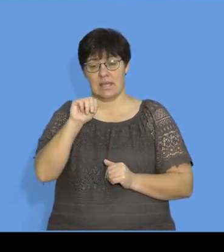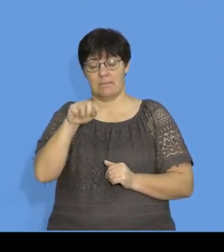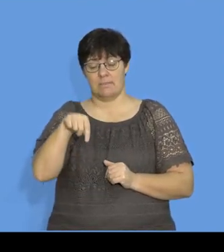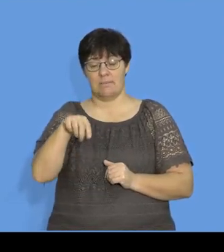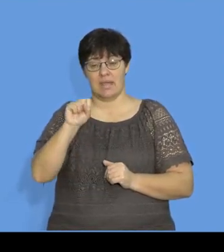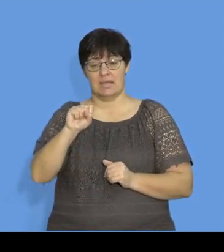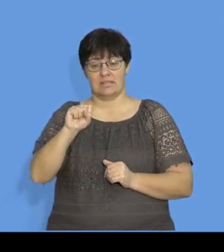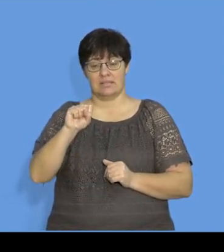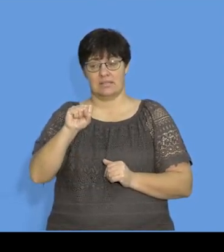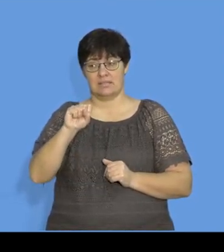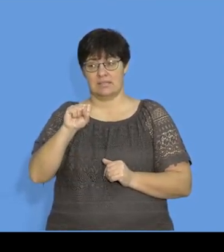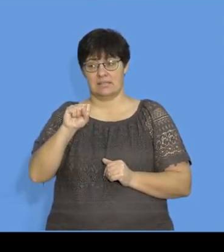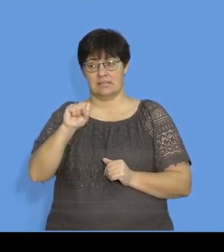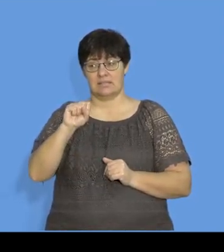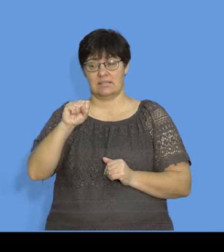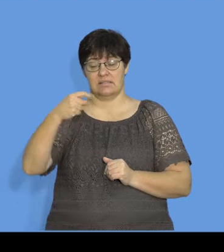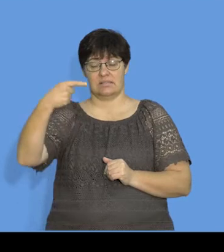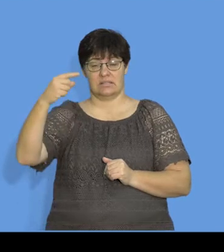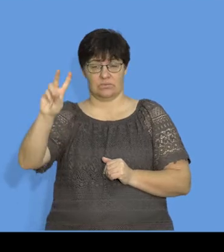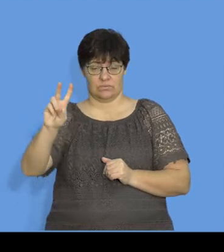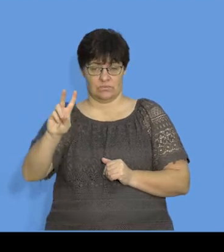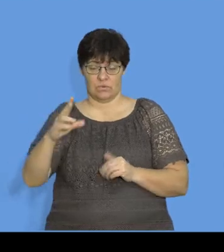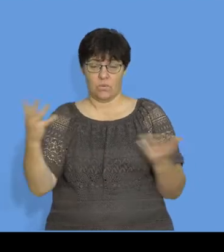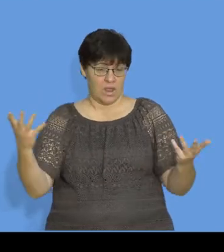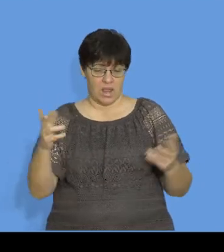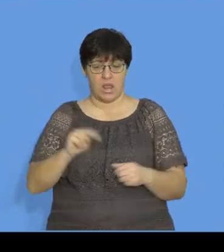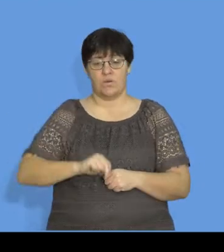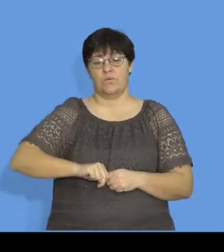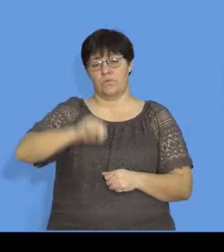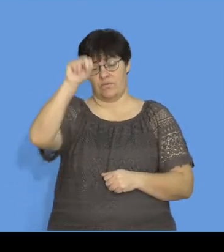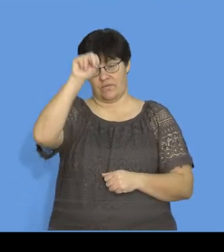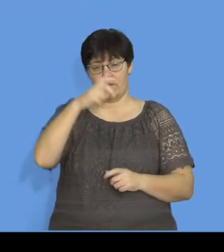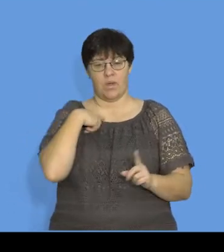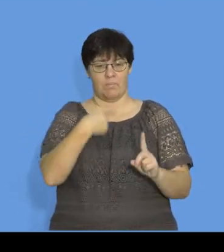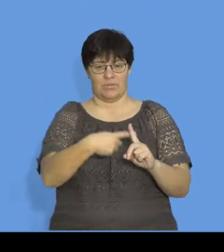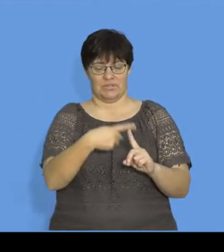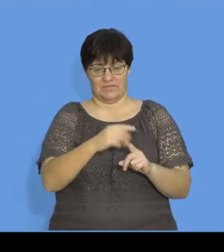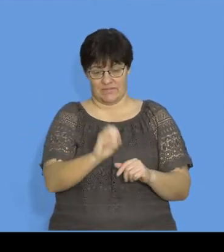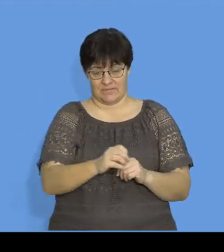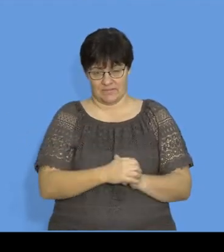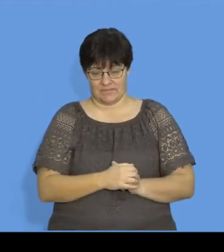meters per second squared. Okay, and it's north because it's positive.